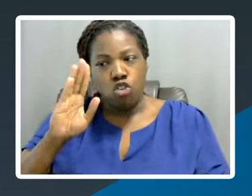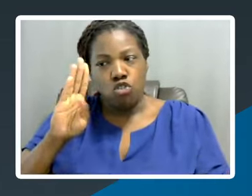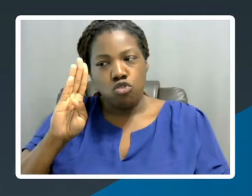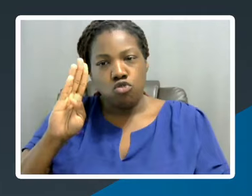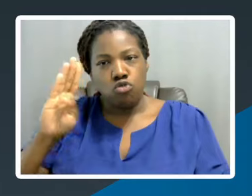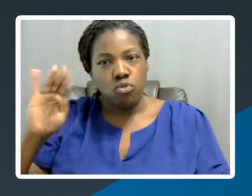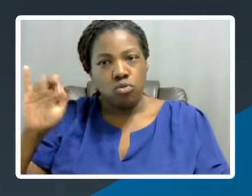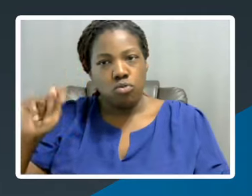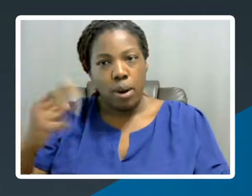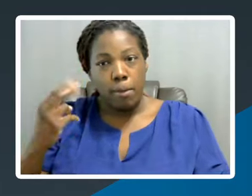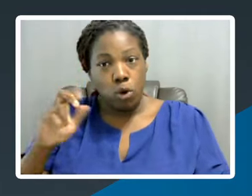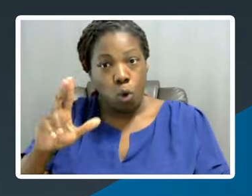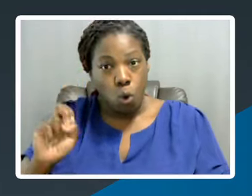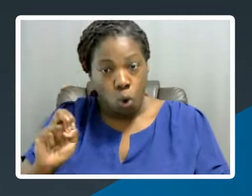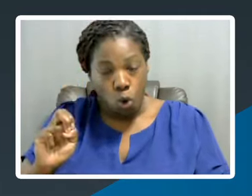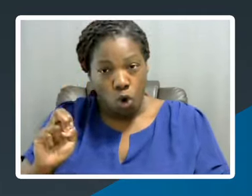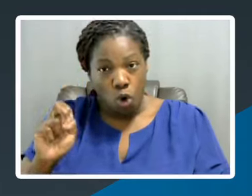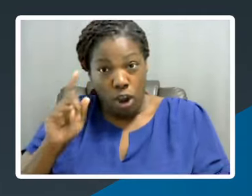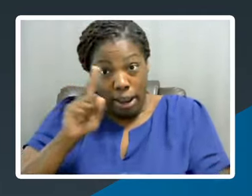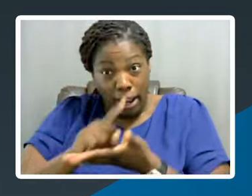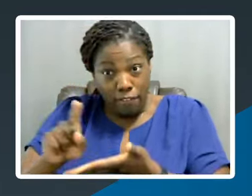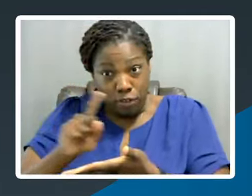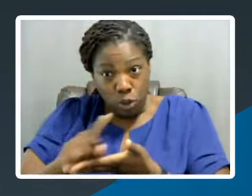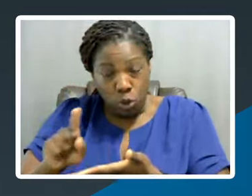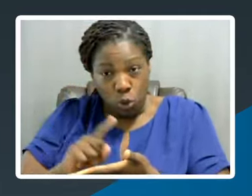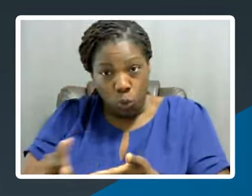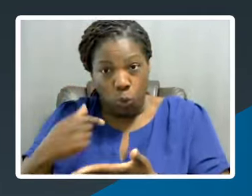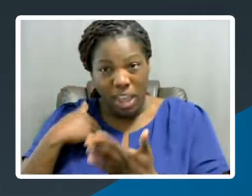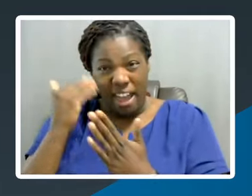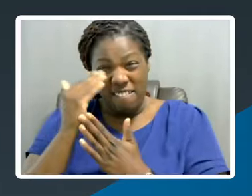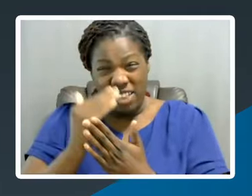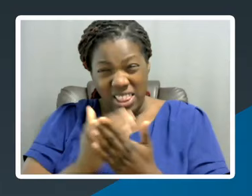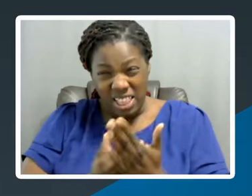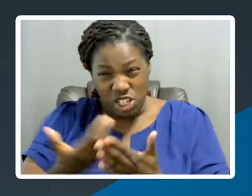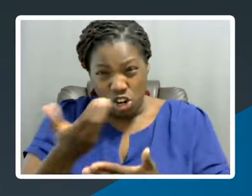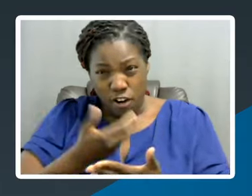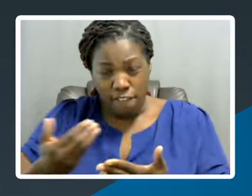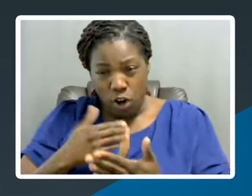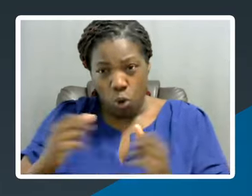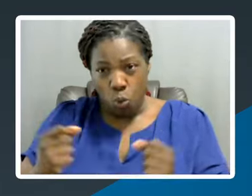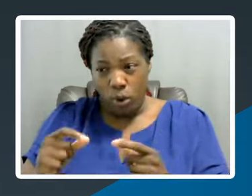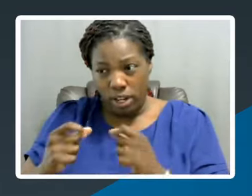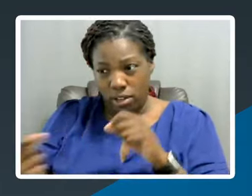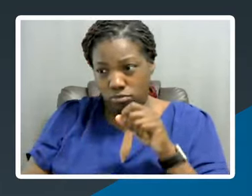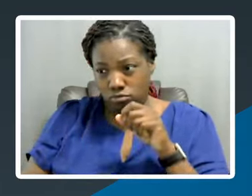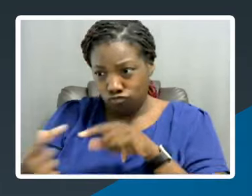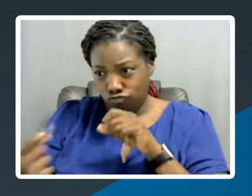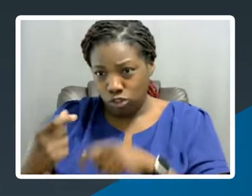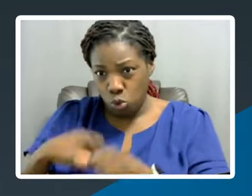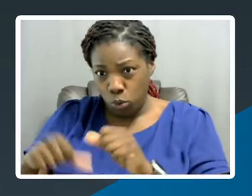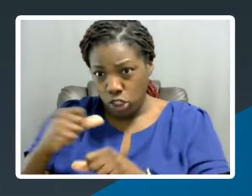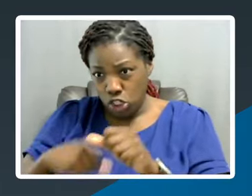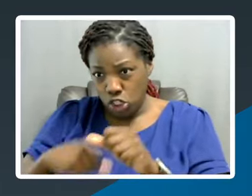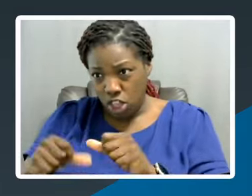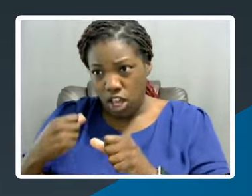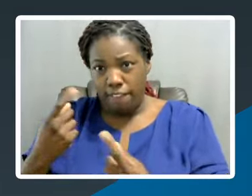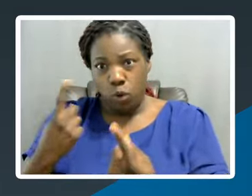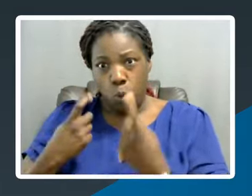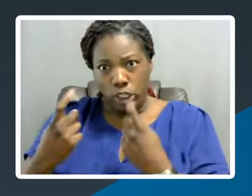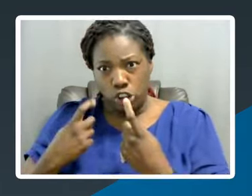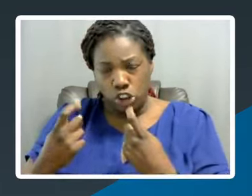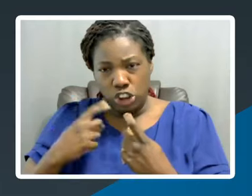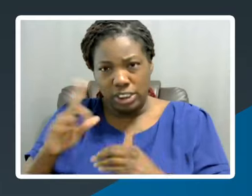day, we keep a list on our phones and we share this. We have a shared notepad of questions that we have about what's